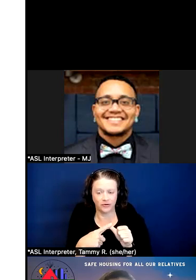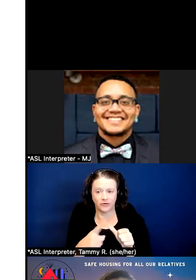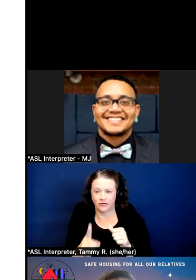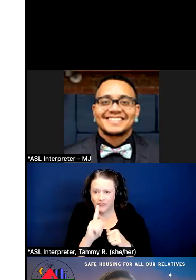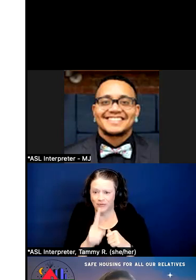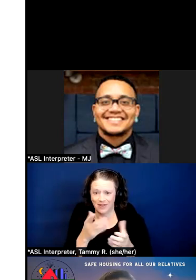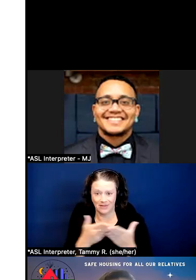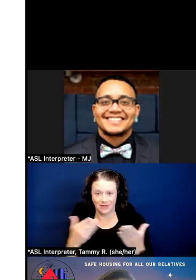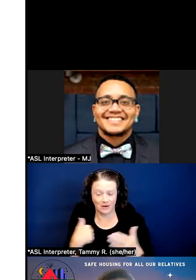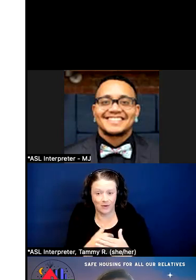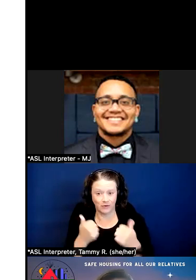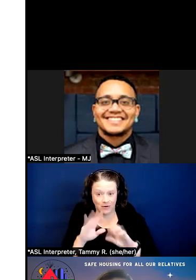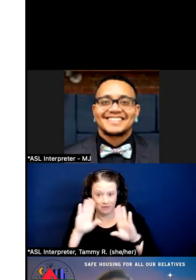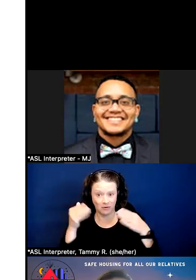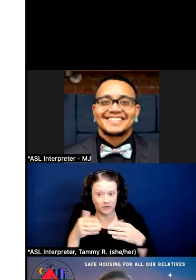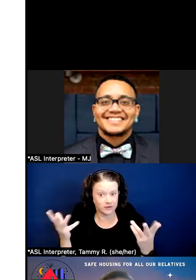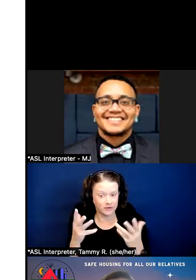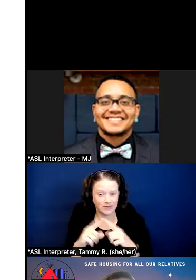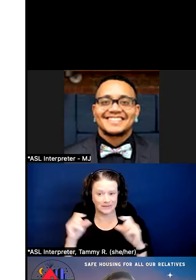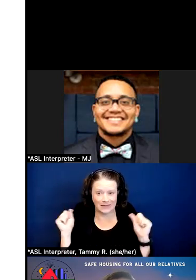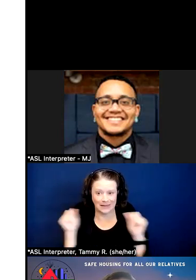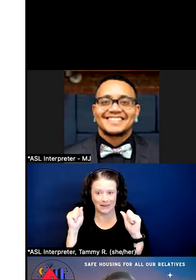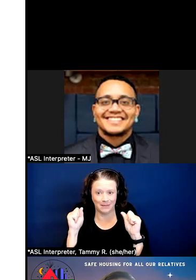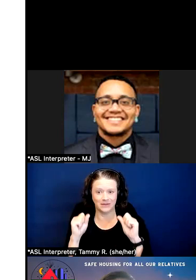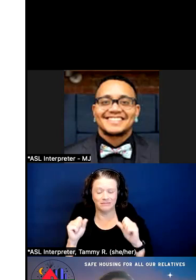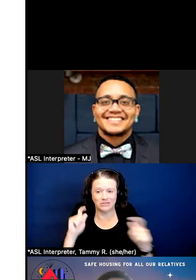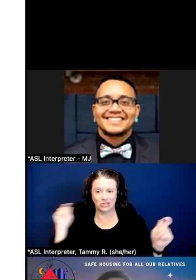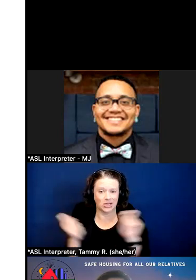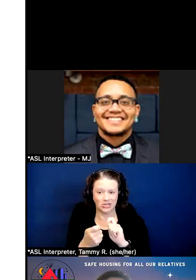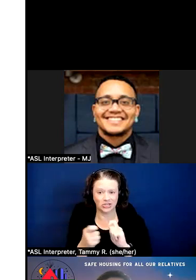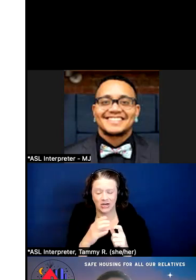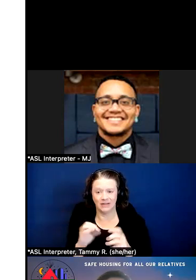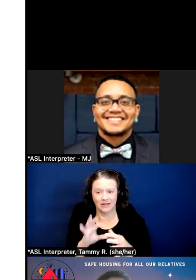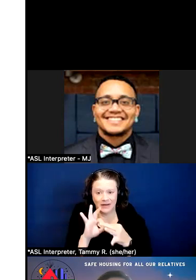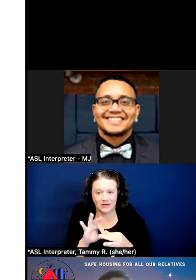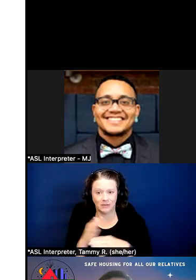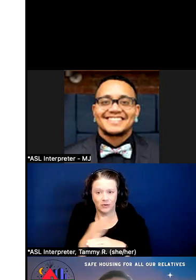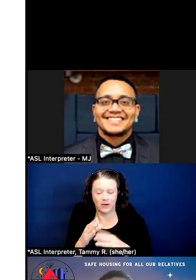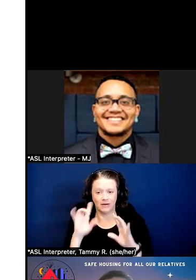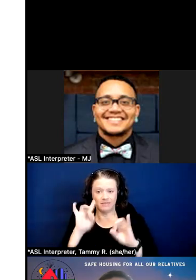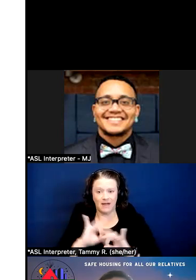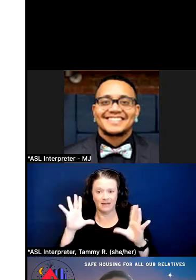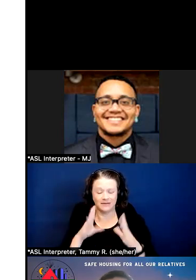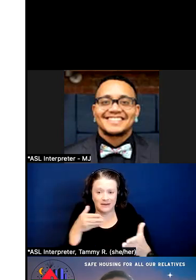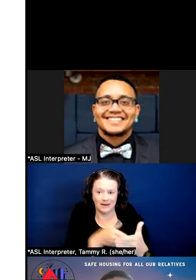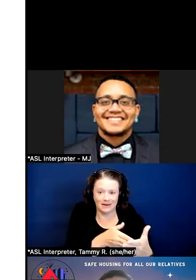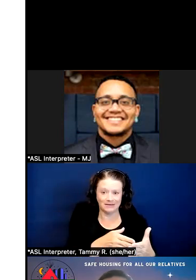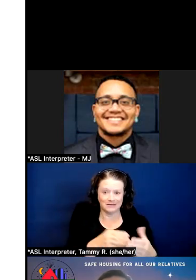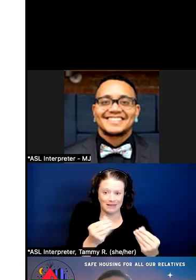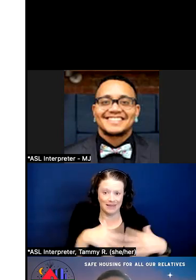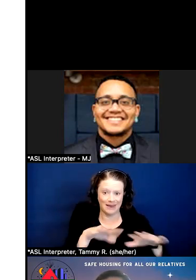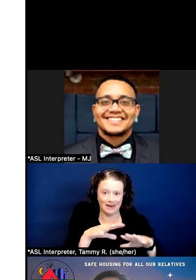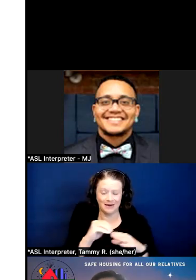that we've tried to focus on this year has been climate change. And the connection between violence against land and violence against Native women, and